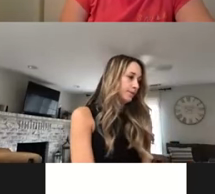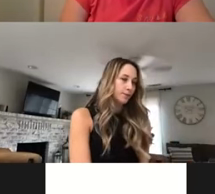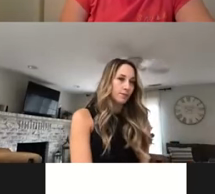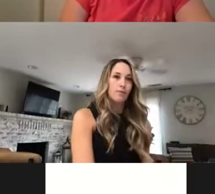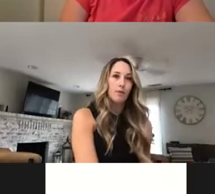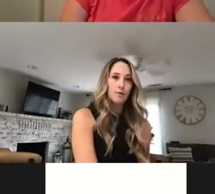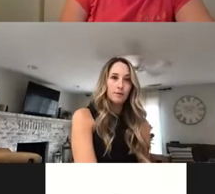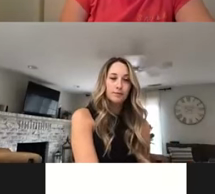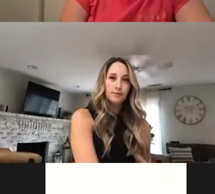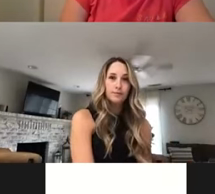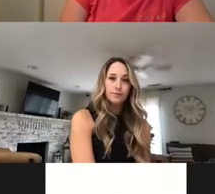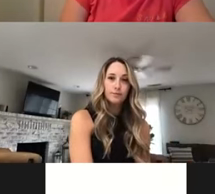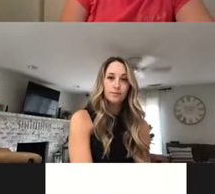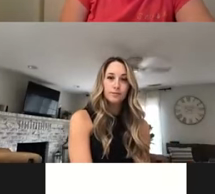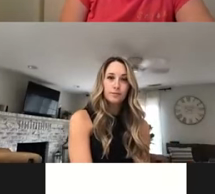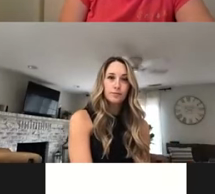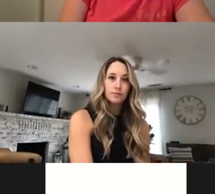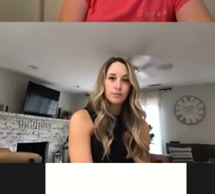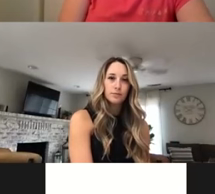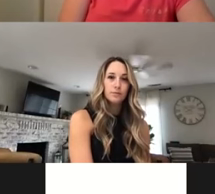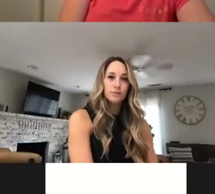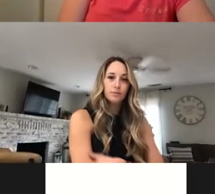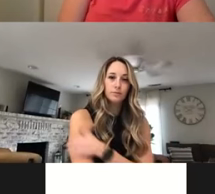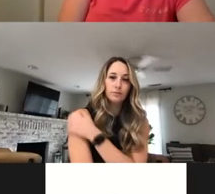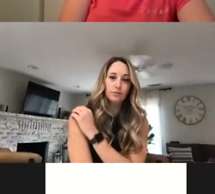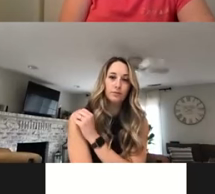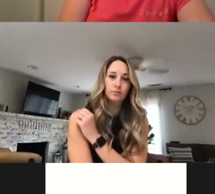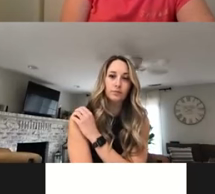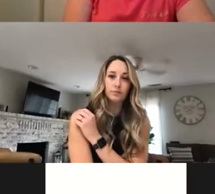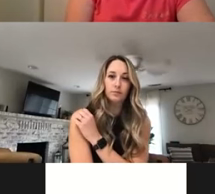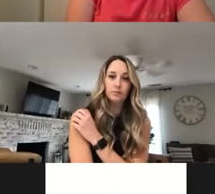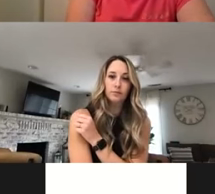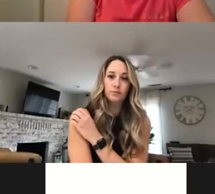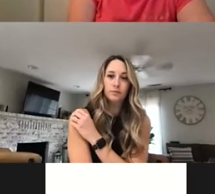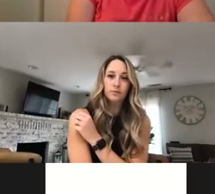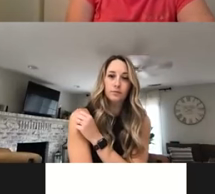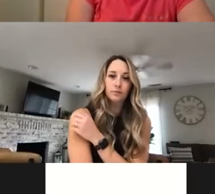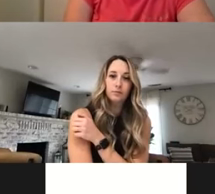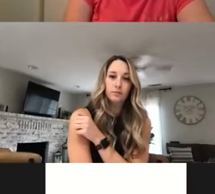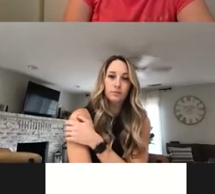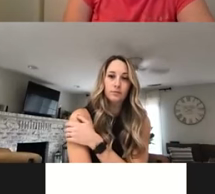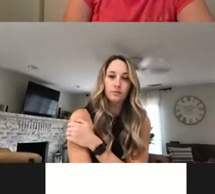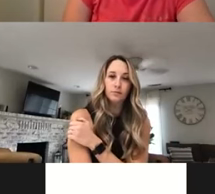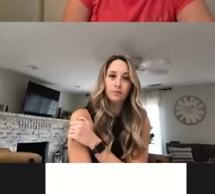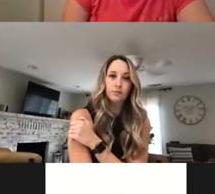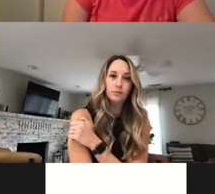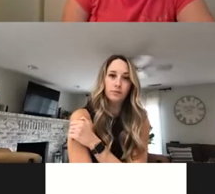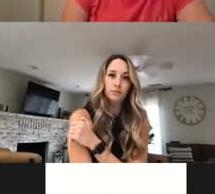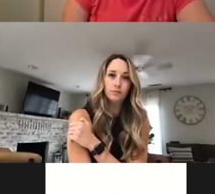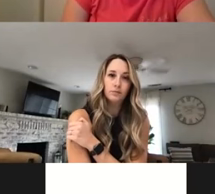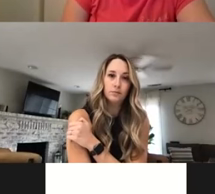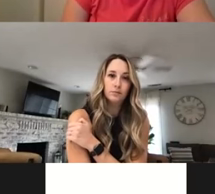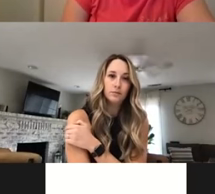template strand of DNA to messenger RNA to codons of messenger RNA